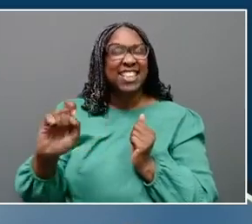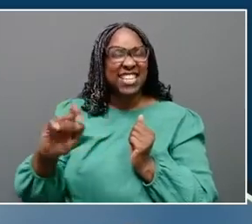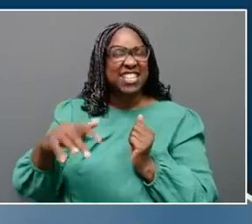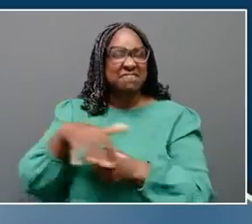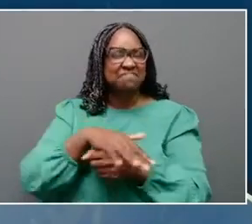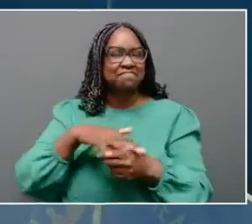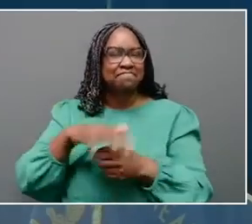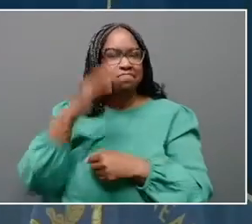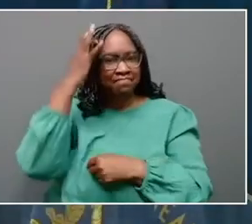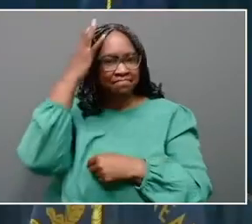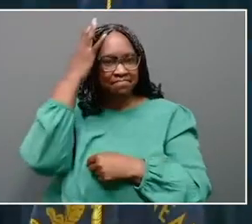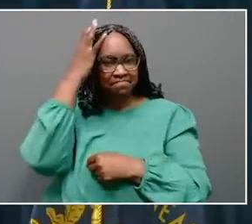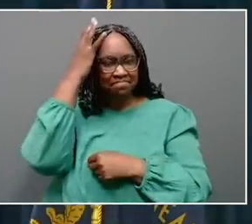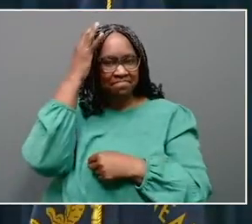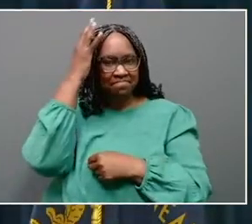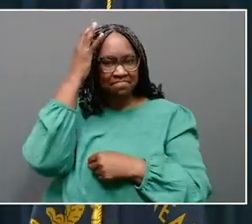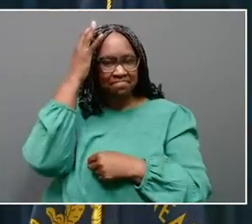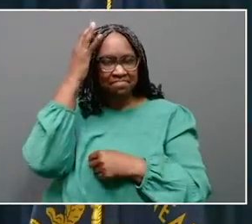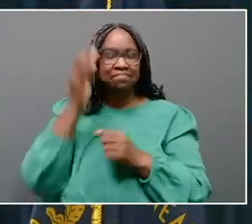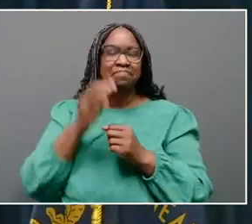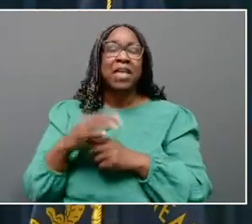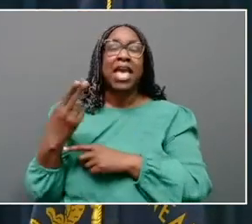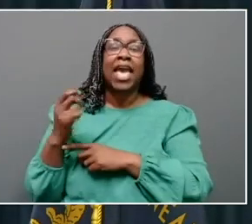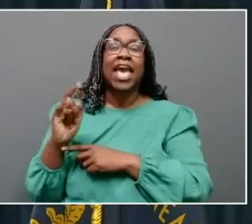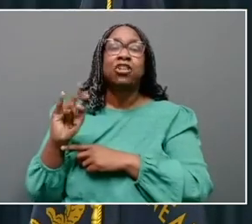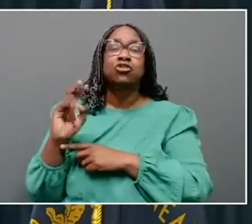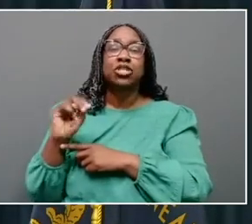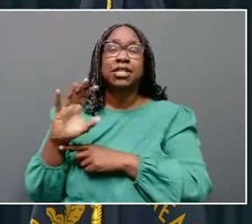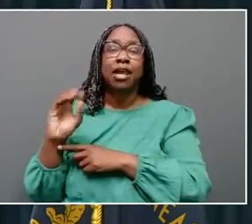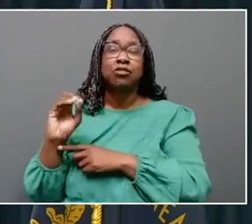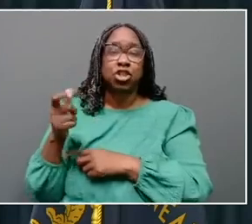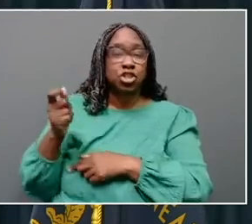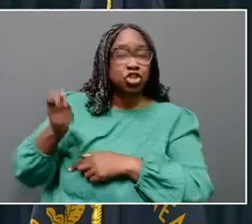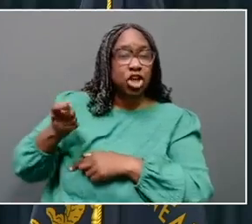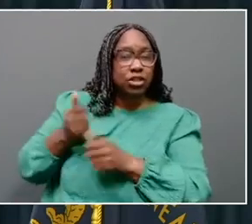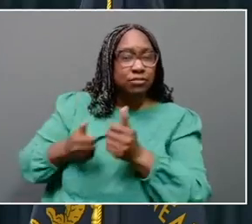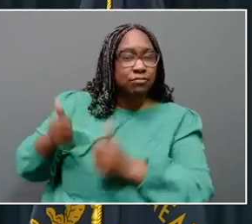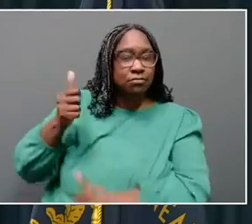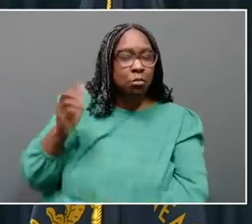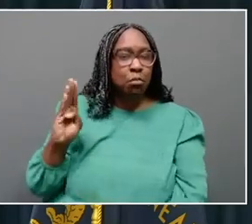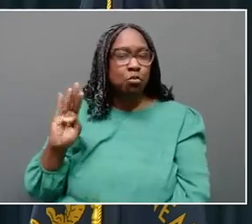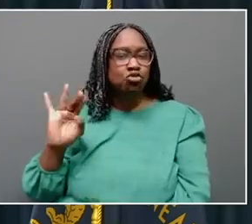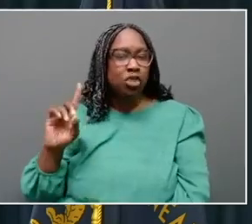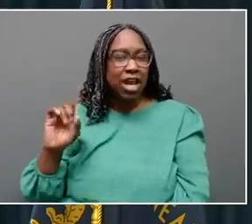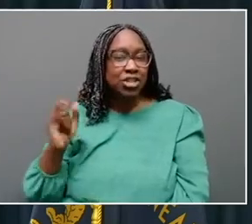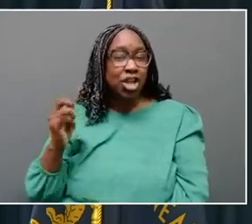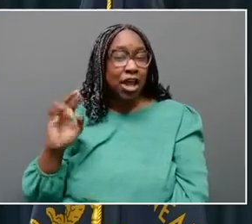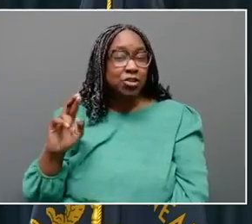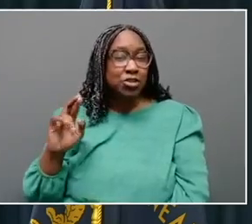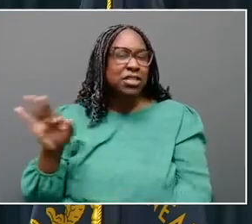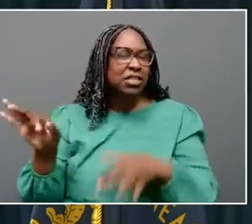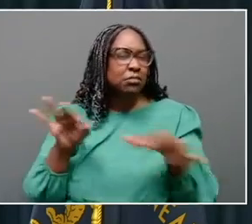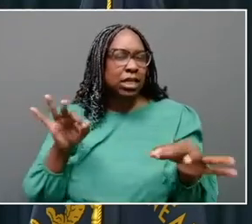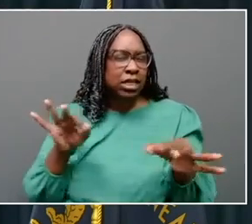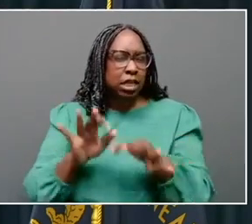message from Henderson County Judge Executive Brad Schneider about the significance of this project.